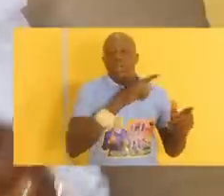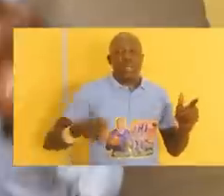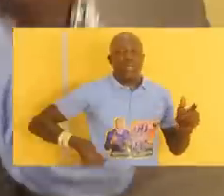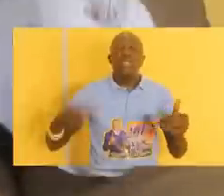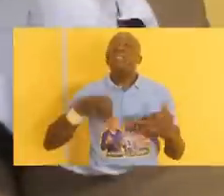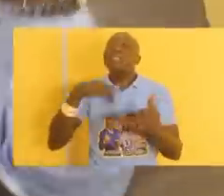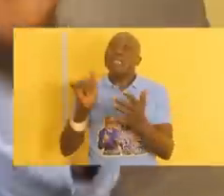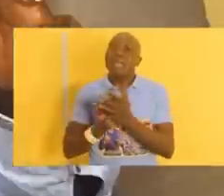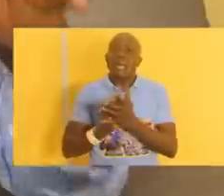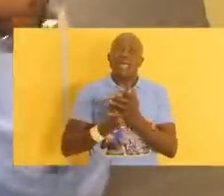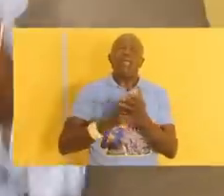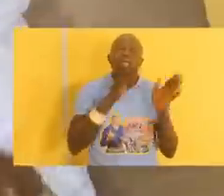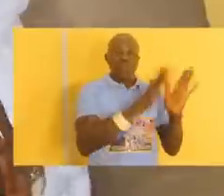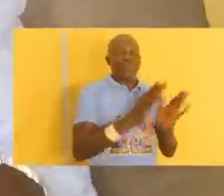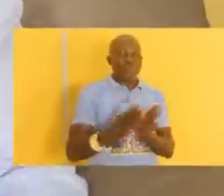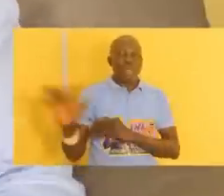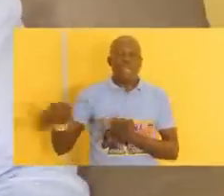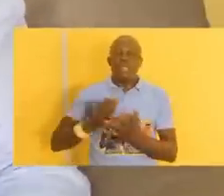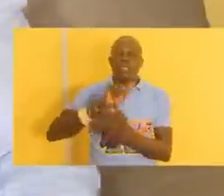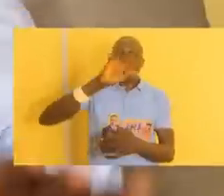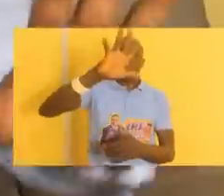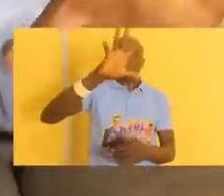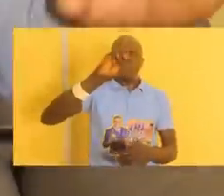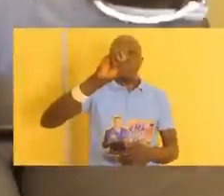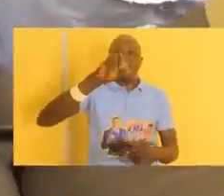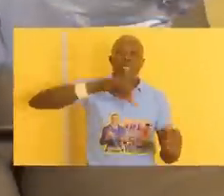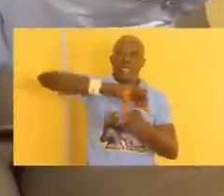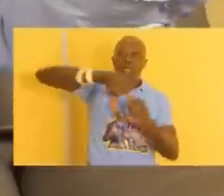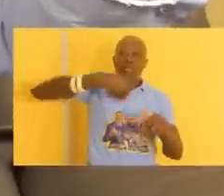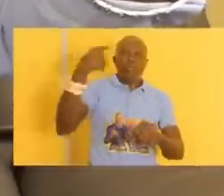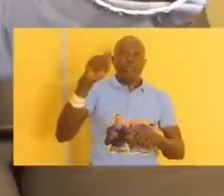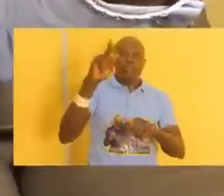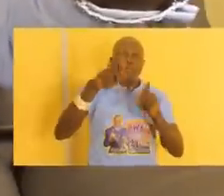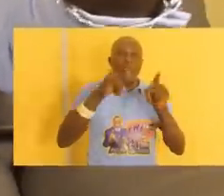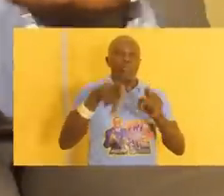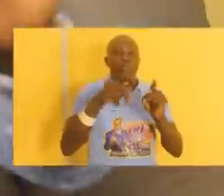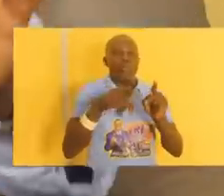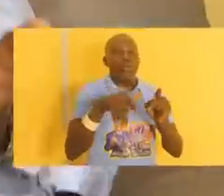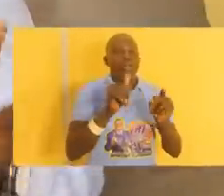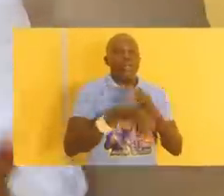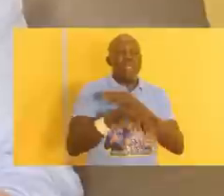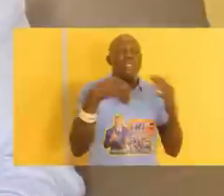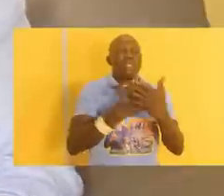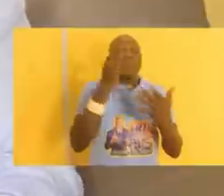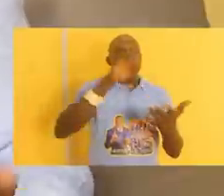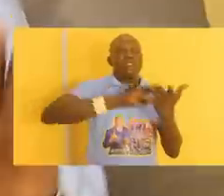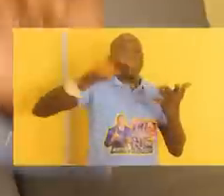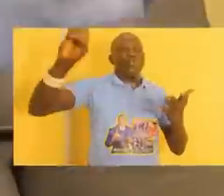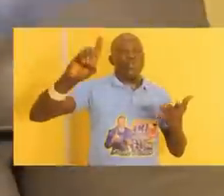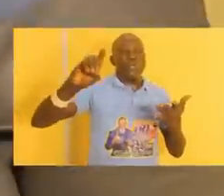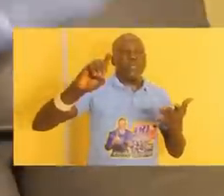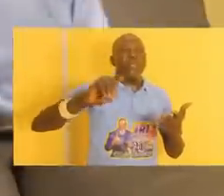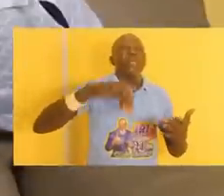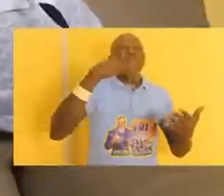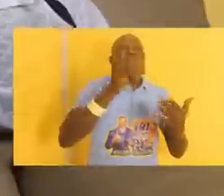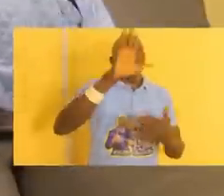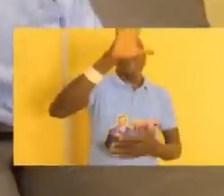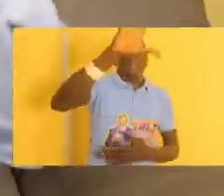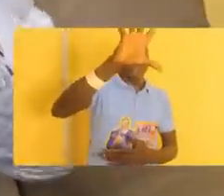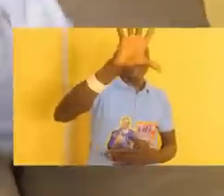say 50,000 zillion. 50,000. For people. Next week. Next week.